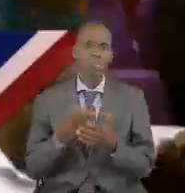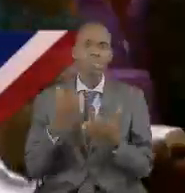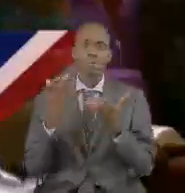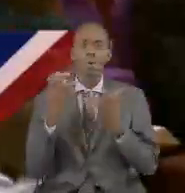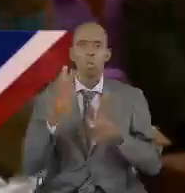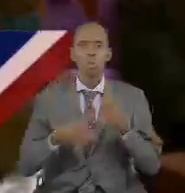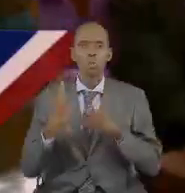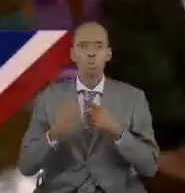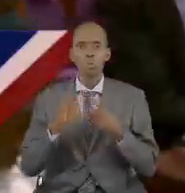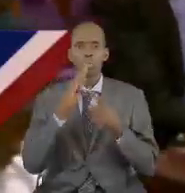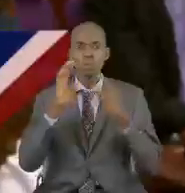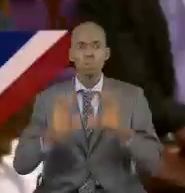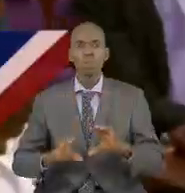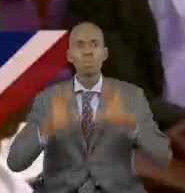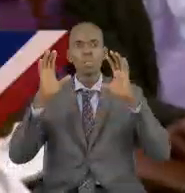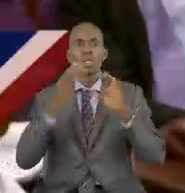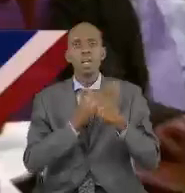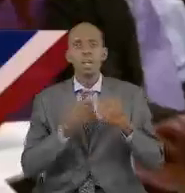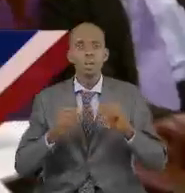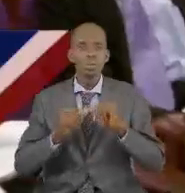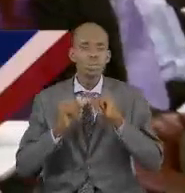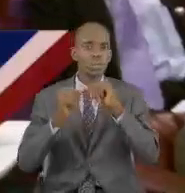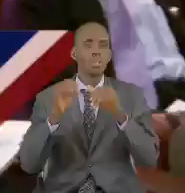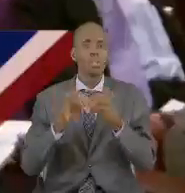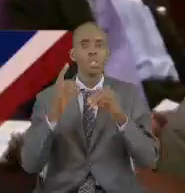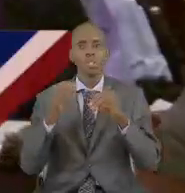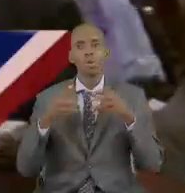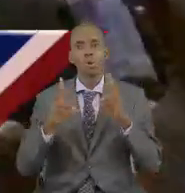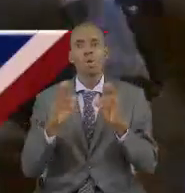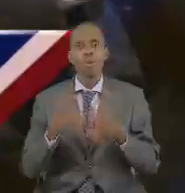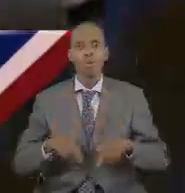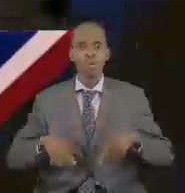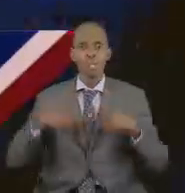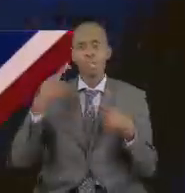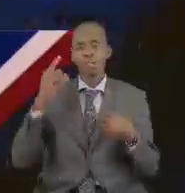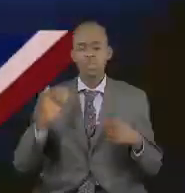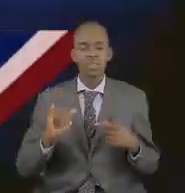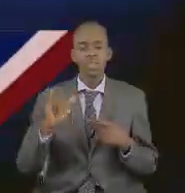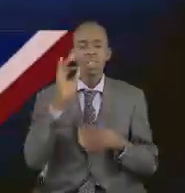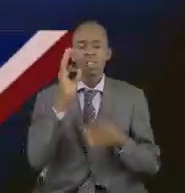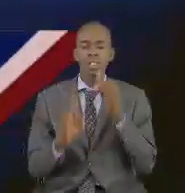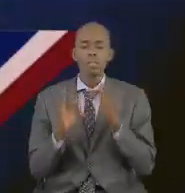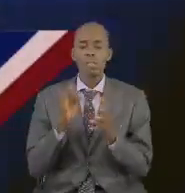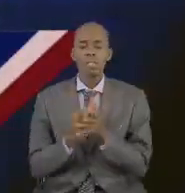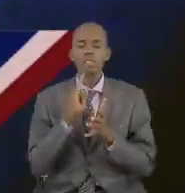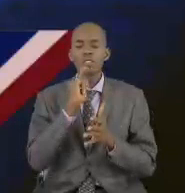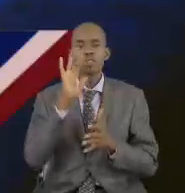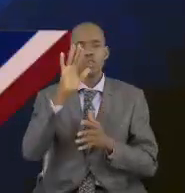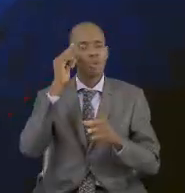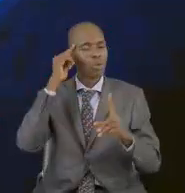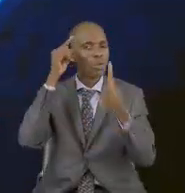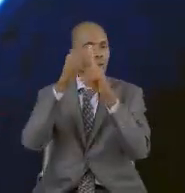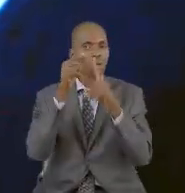and going in the way of life eternal, if that is your goal, to help people and prepare them